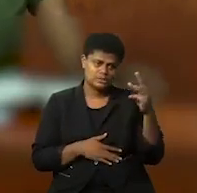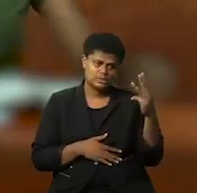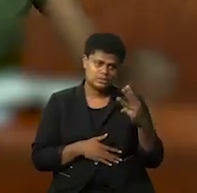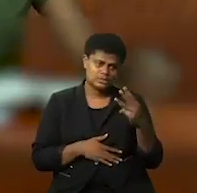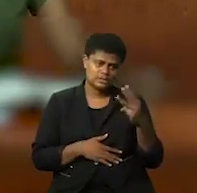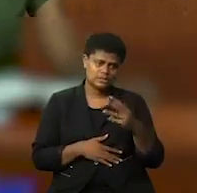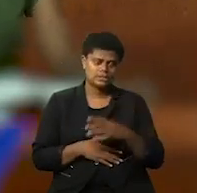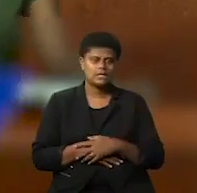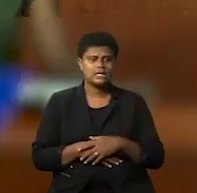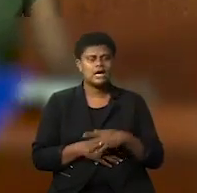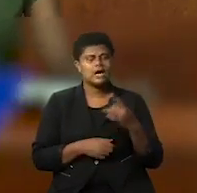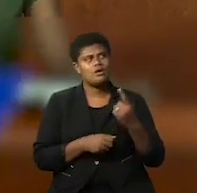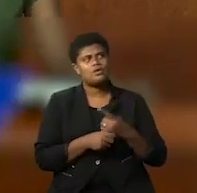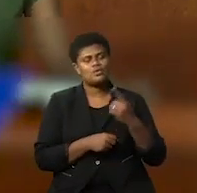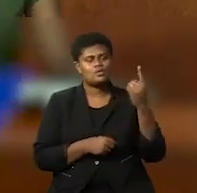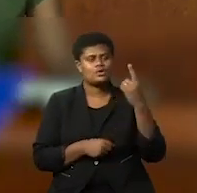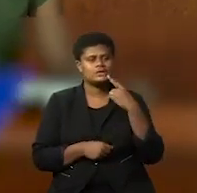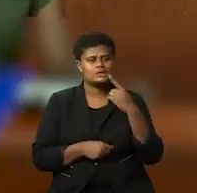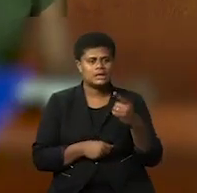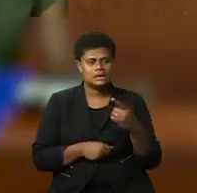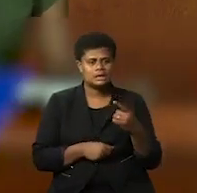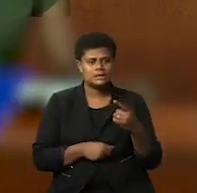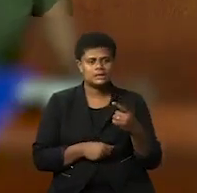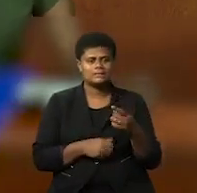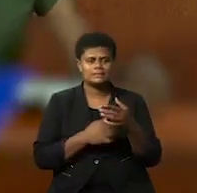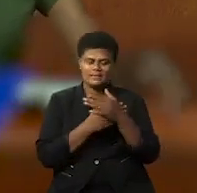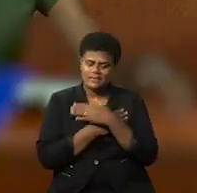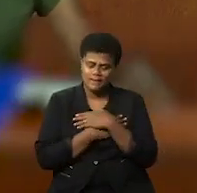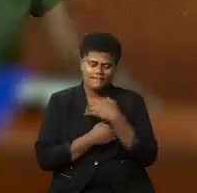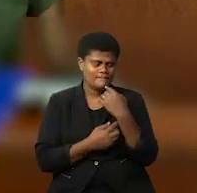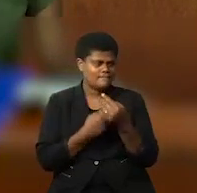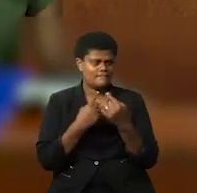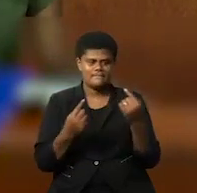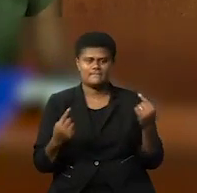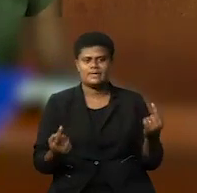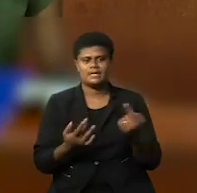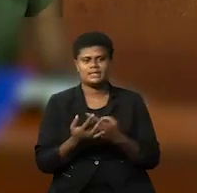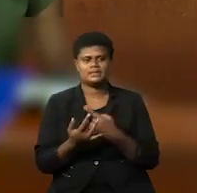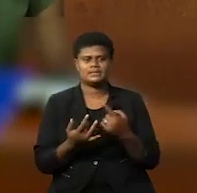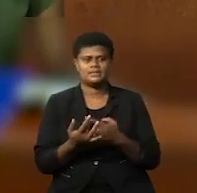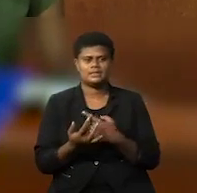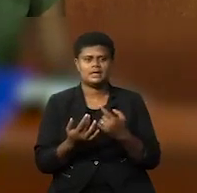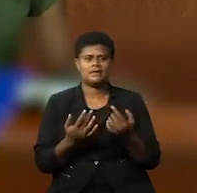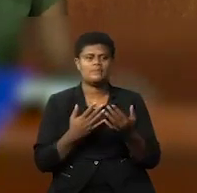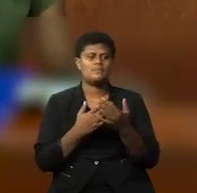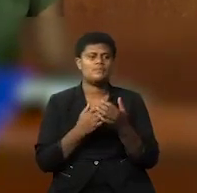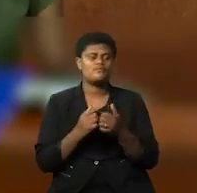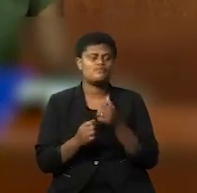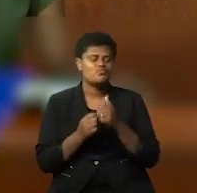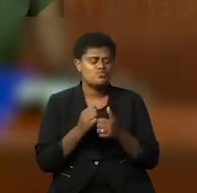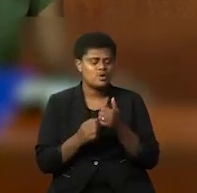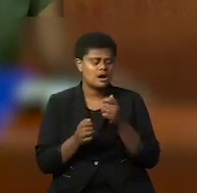saying, "Let brotherly love continue." Amen. Be not forgetful to entertain strangers. Therefore, you know, having